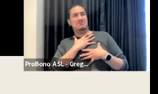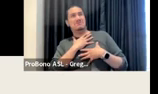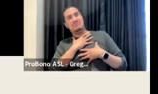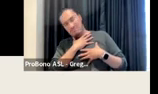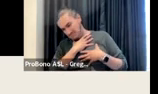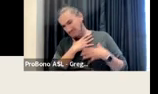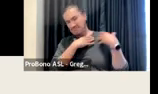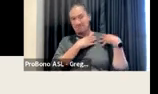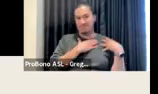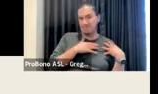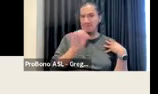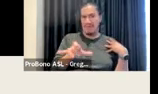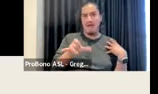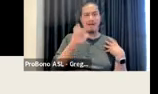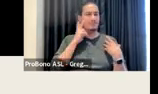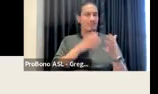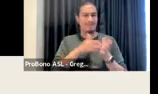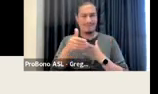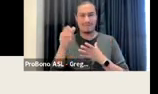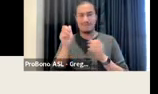that's trauma-informed storytelling. I see this a lot.